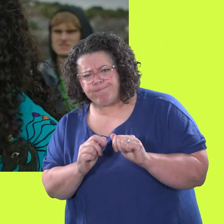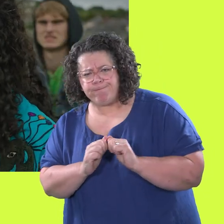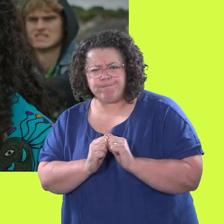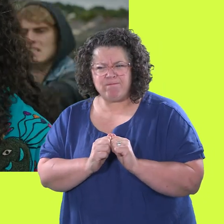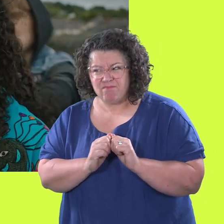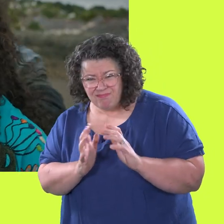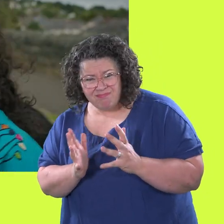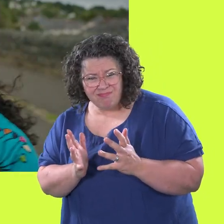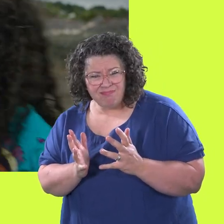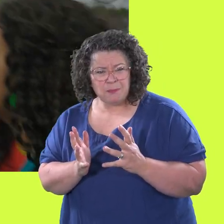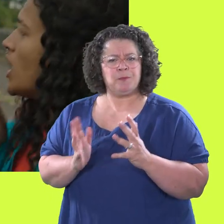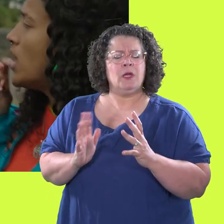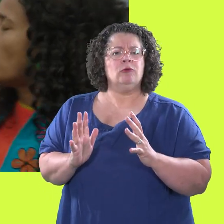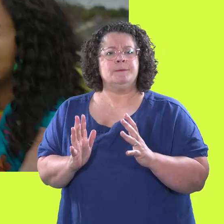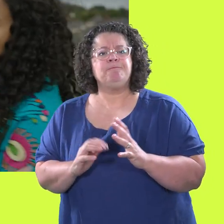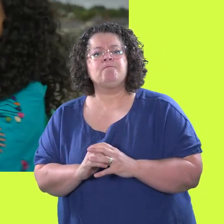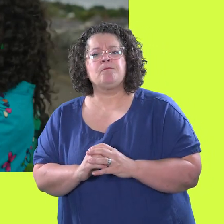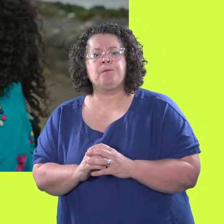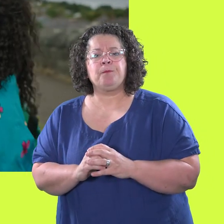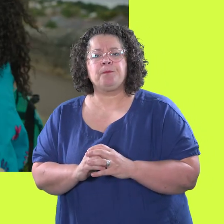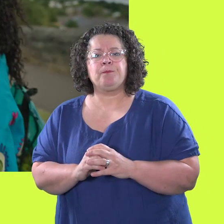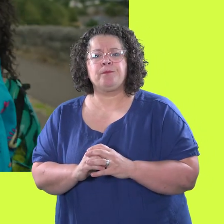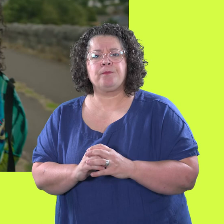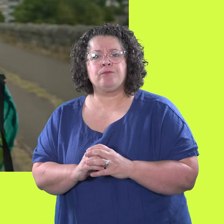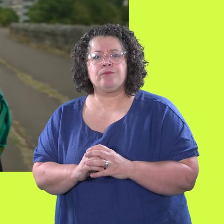Won't we? Yeah, right. Okay.